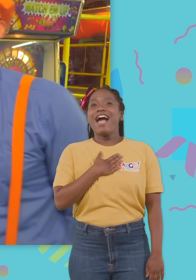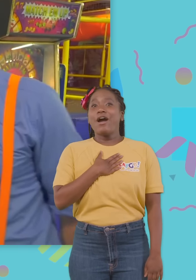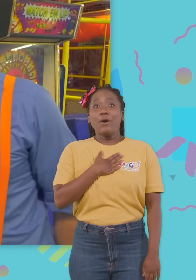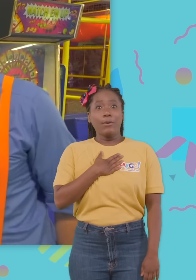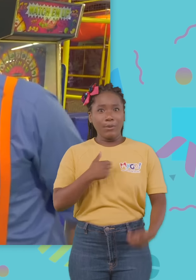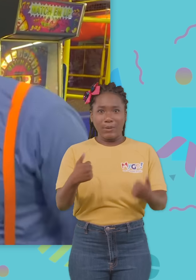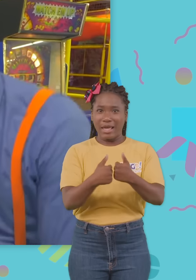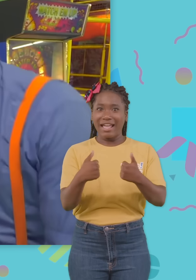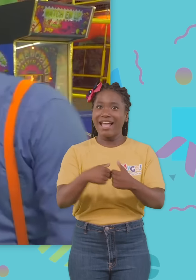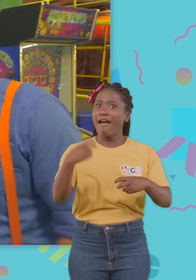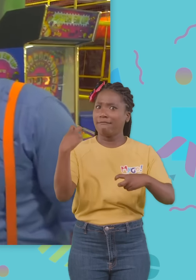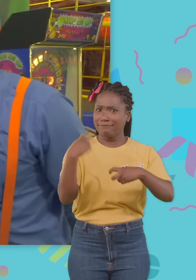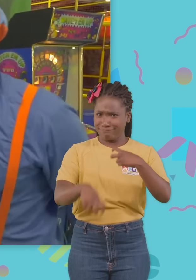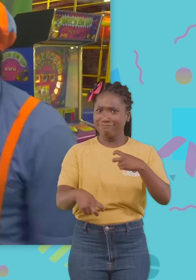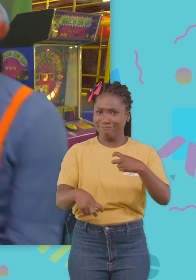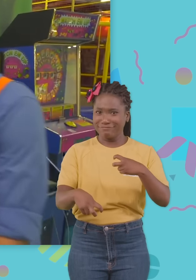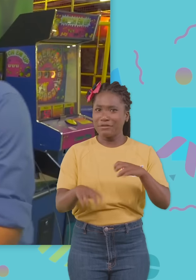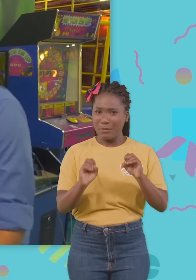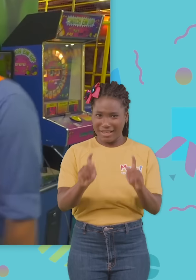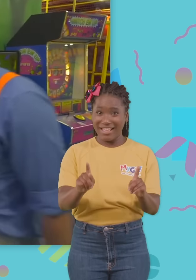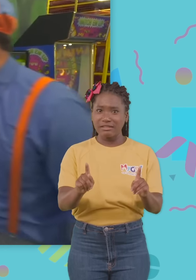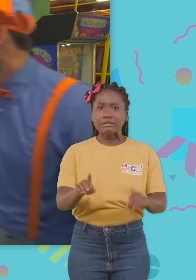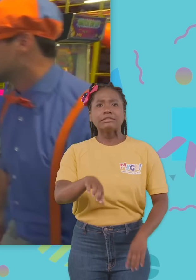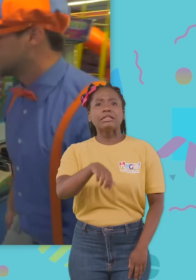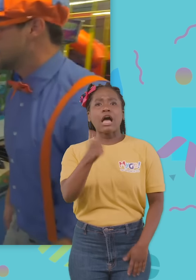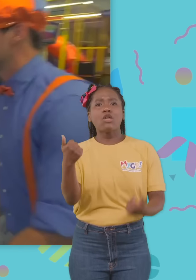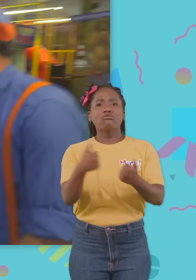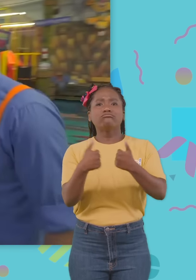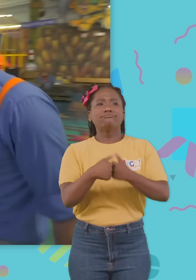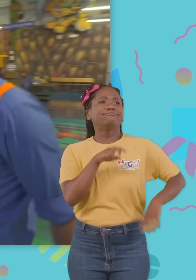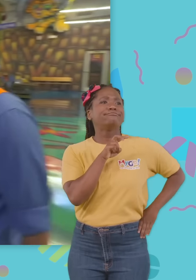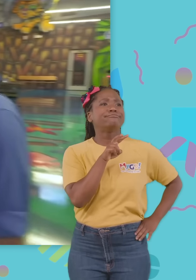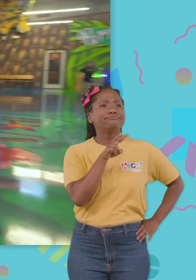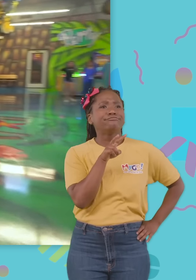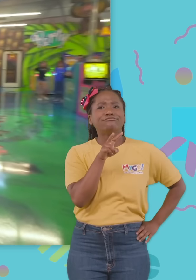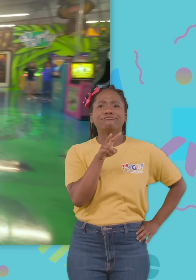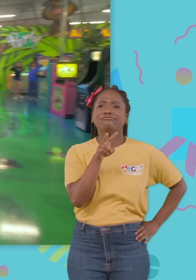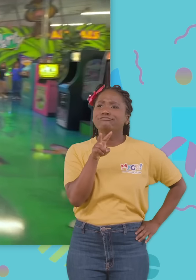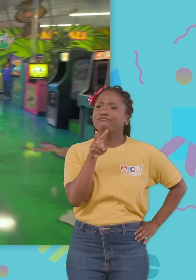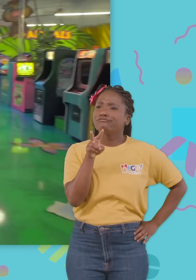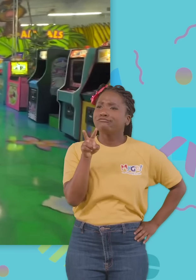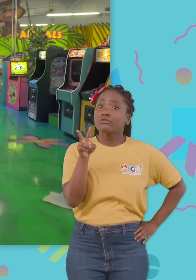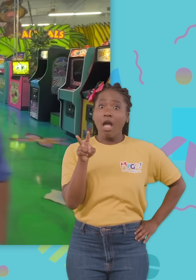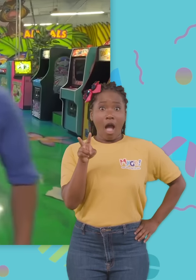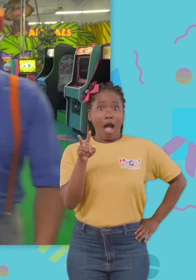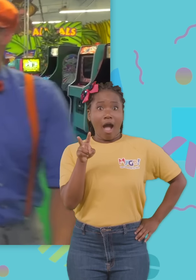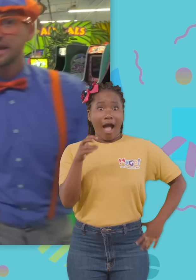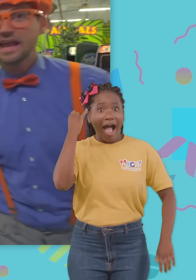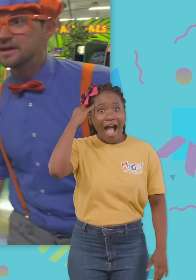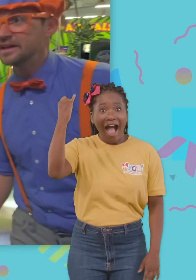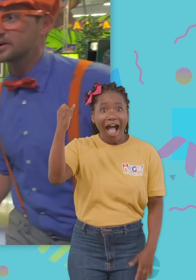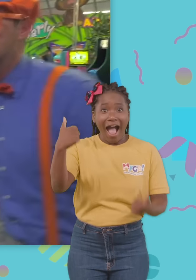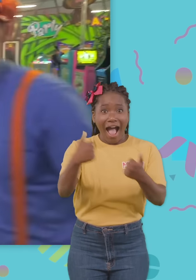Whoa! That was so hard! Okay, what other games do we have? Oh,